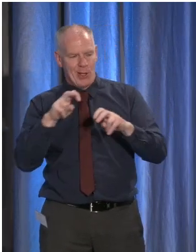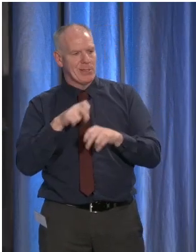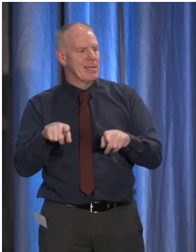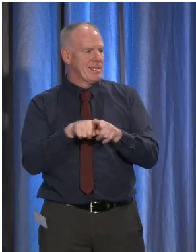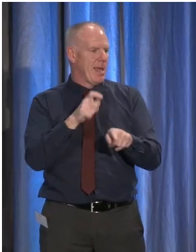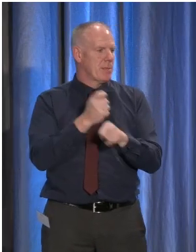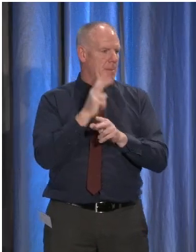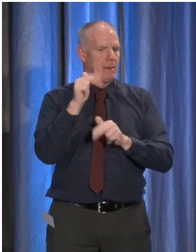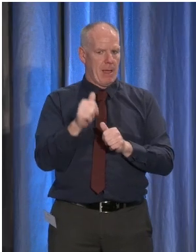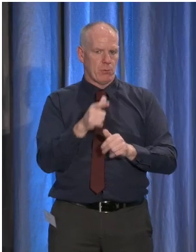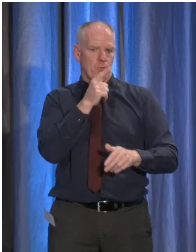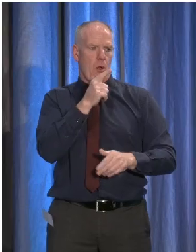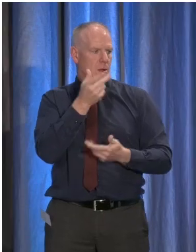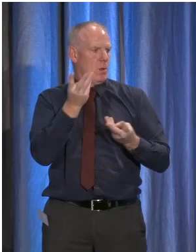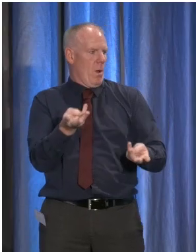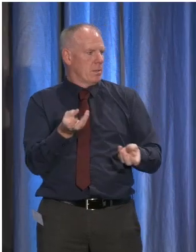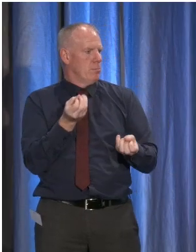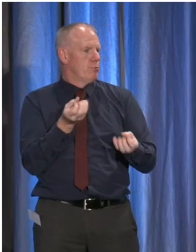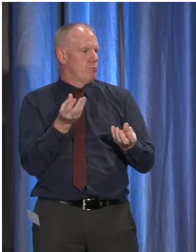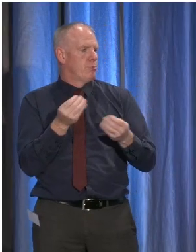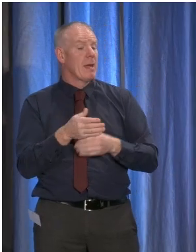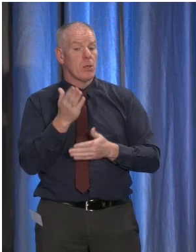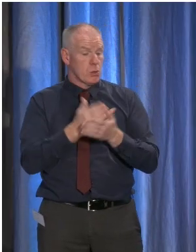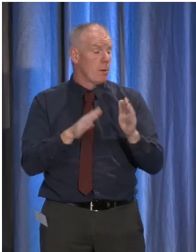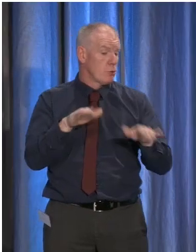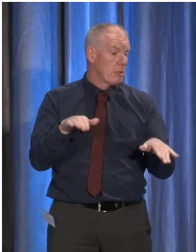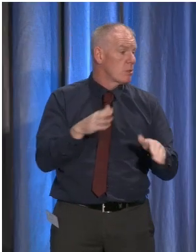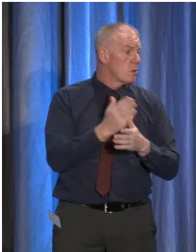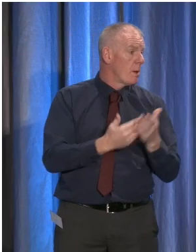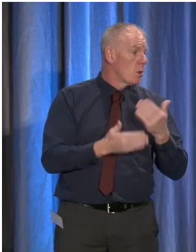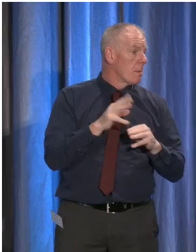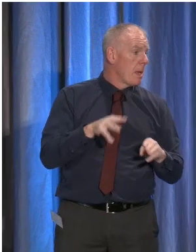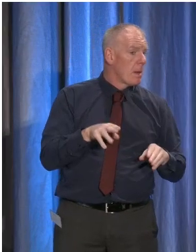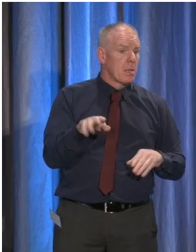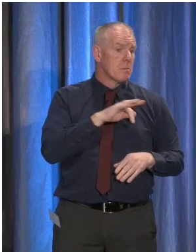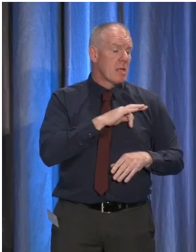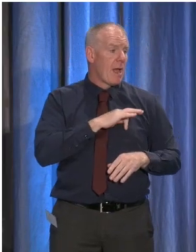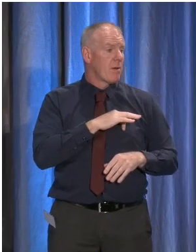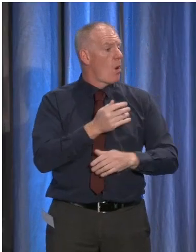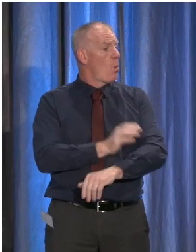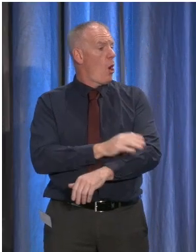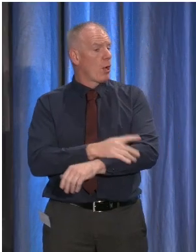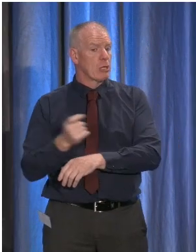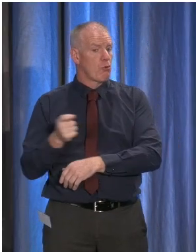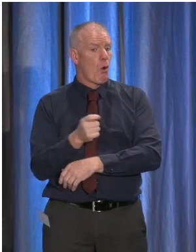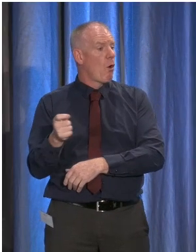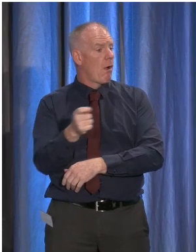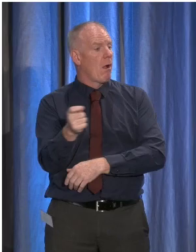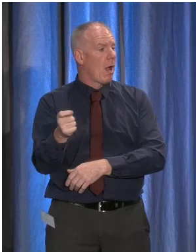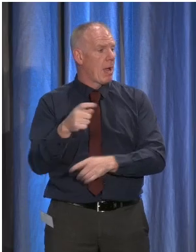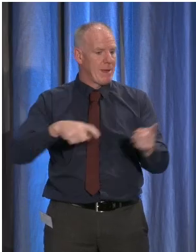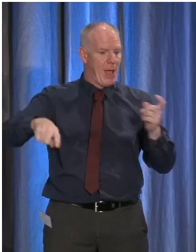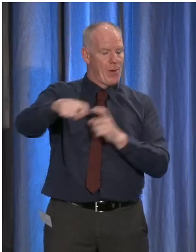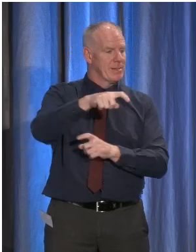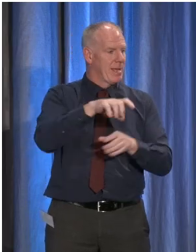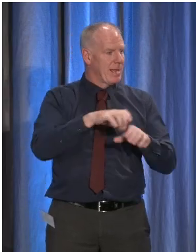also able to use talk. And some of our children and young people went on an optional walking tour around their